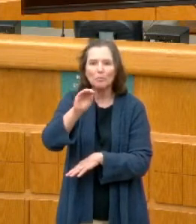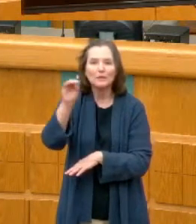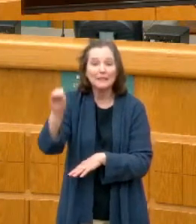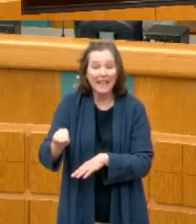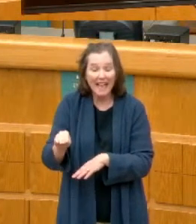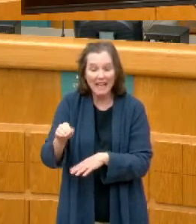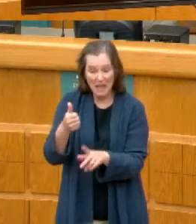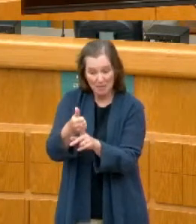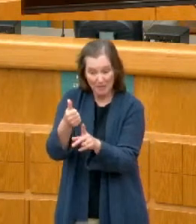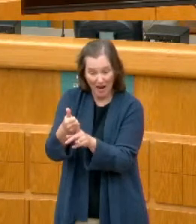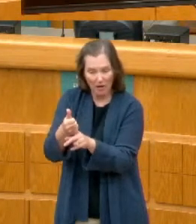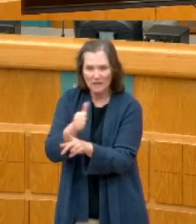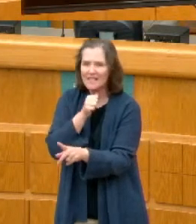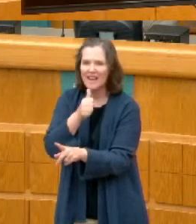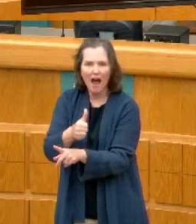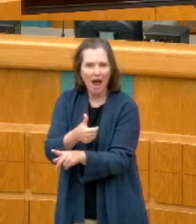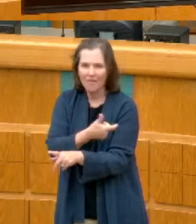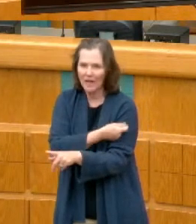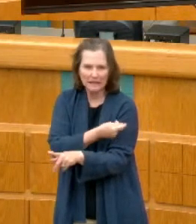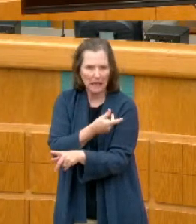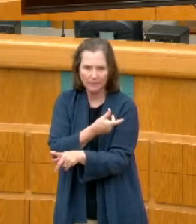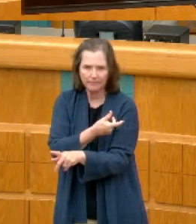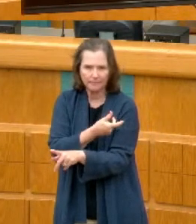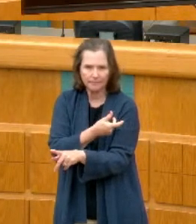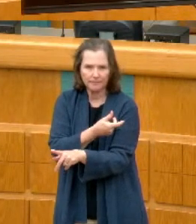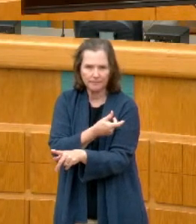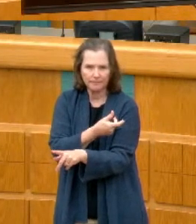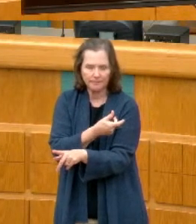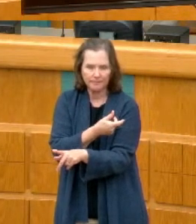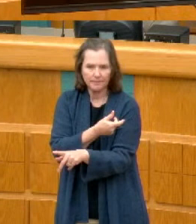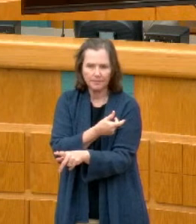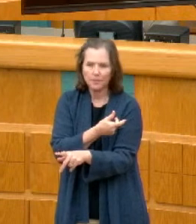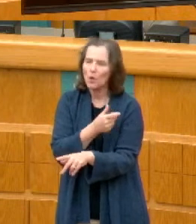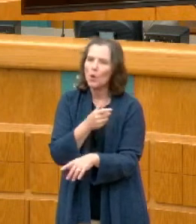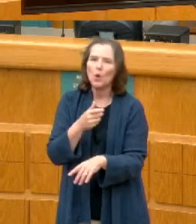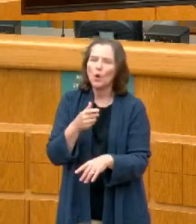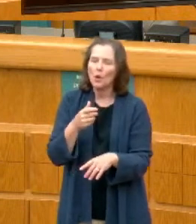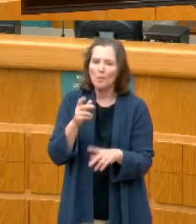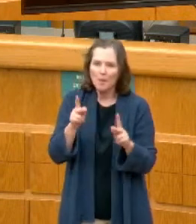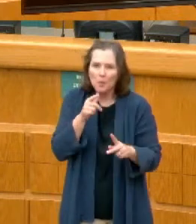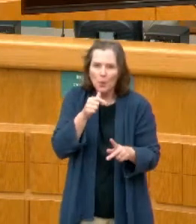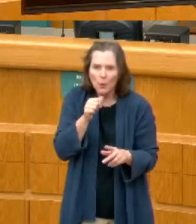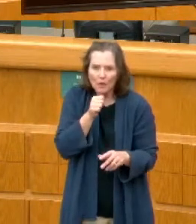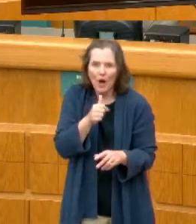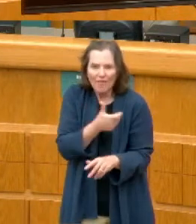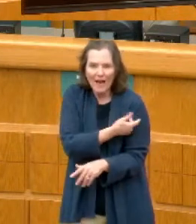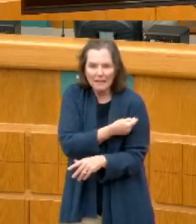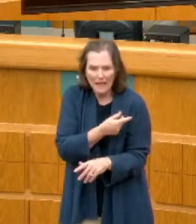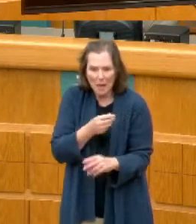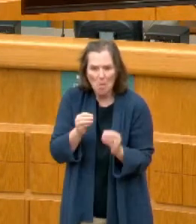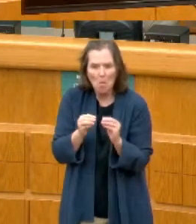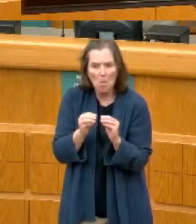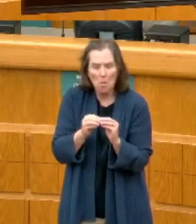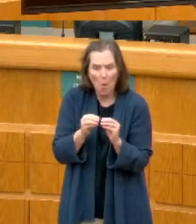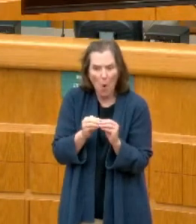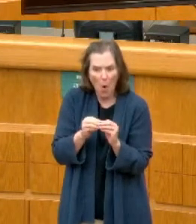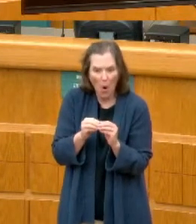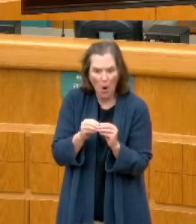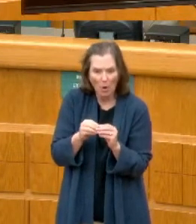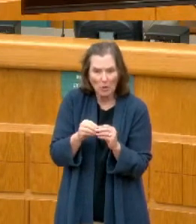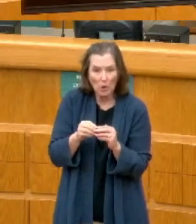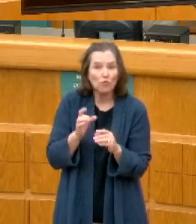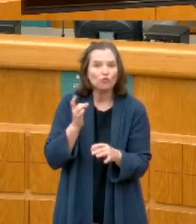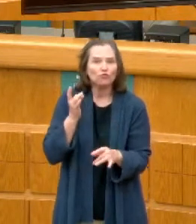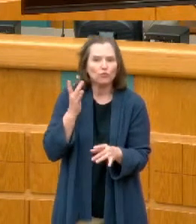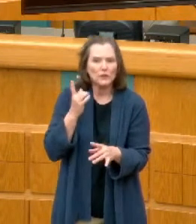are unvaccinated. We cannot eliminate this terrible and deadly disease without more individuals in our